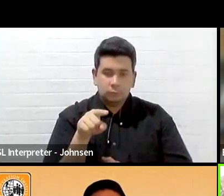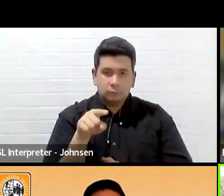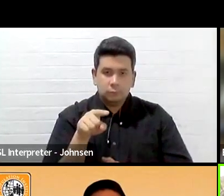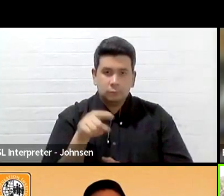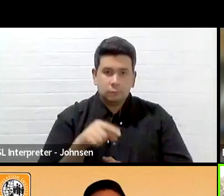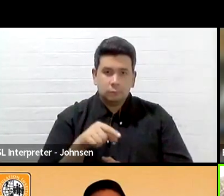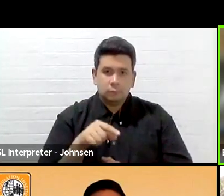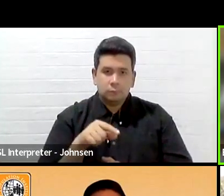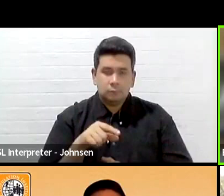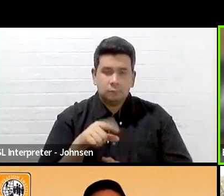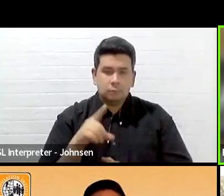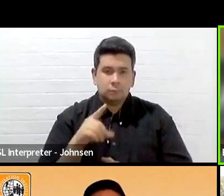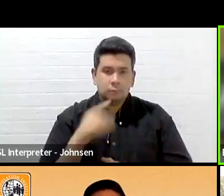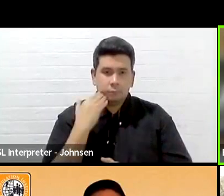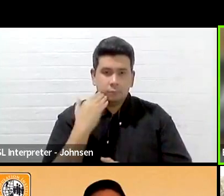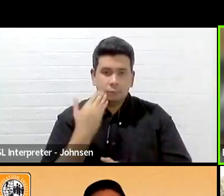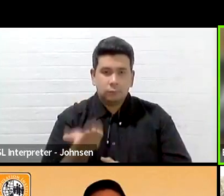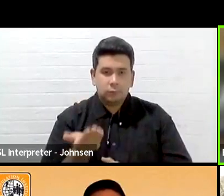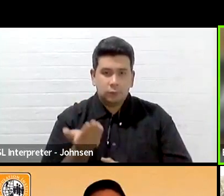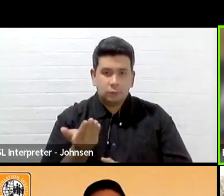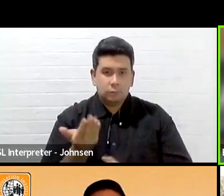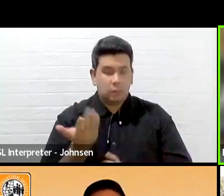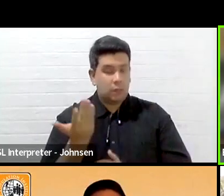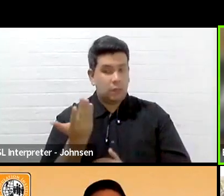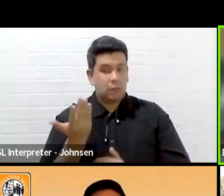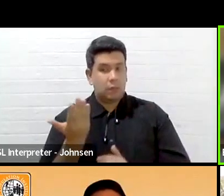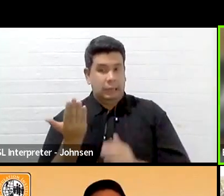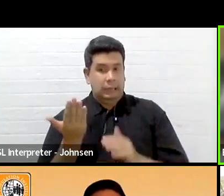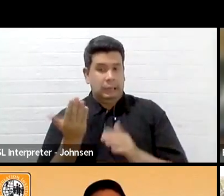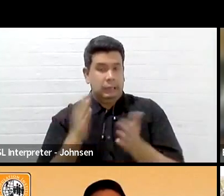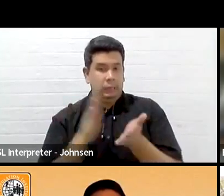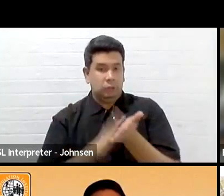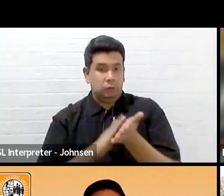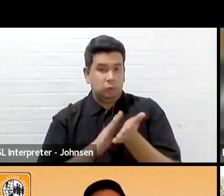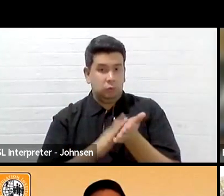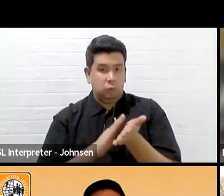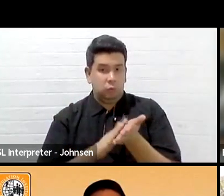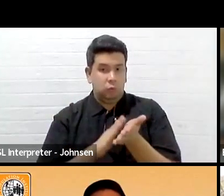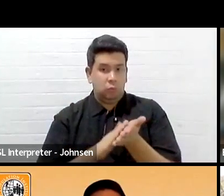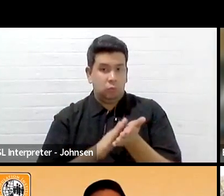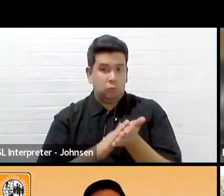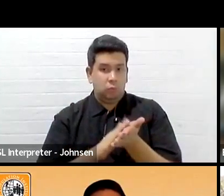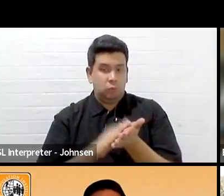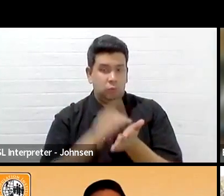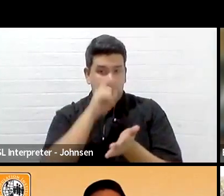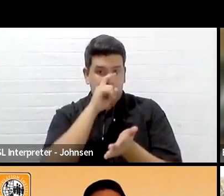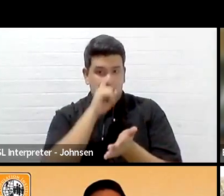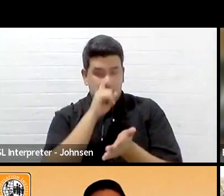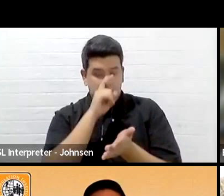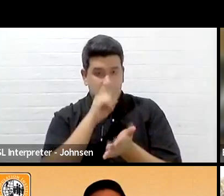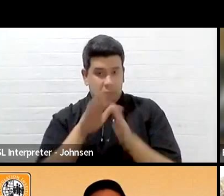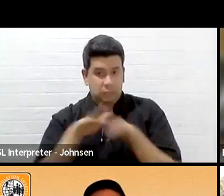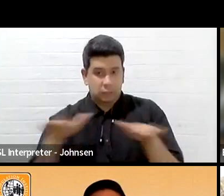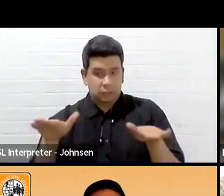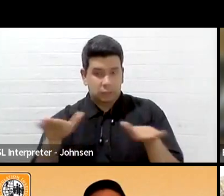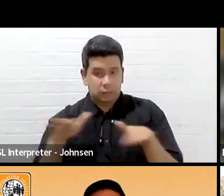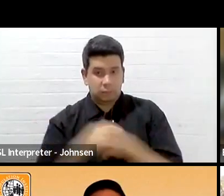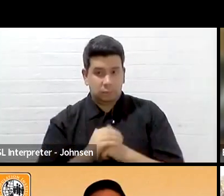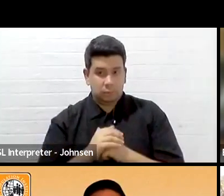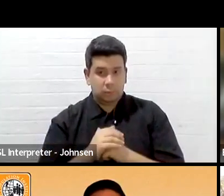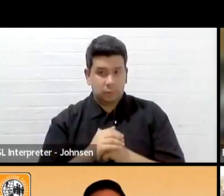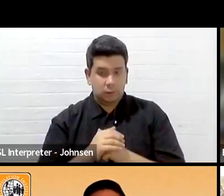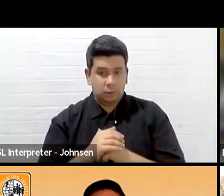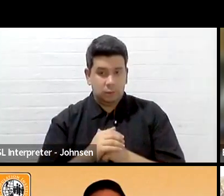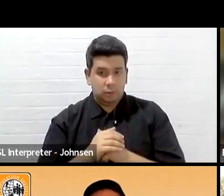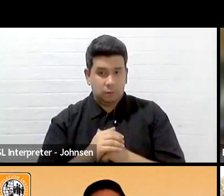Cruz, do we have data on deaths for school-age children? Yeah, I think para official, sir, pwedeng mag-email na lang